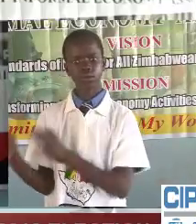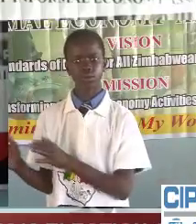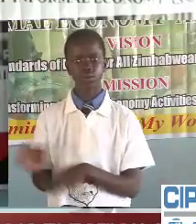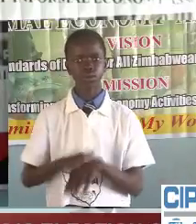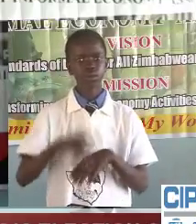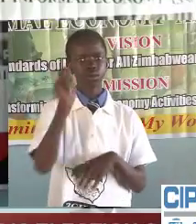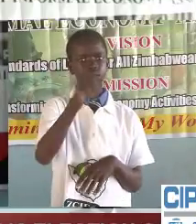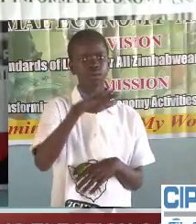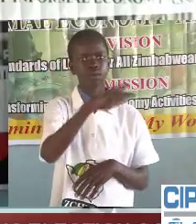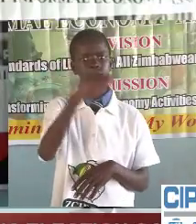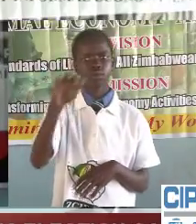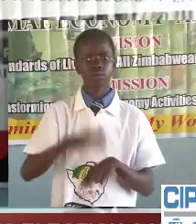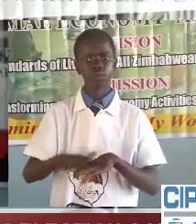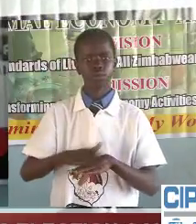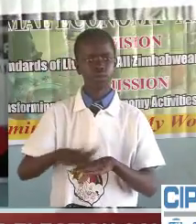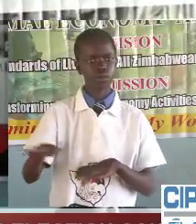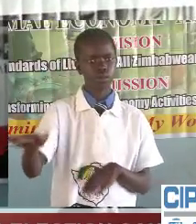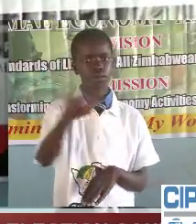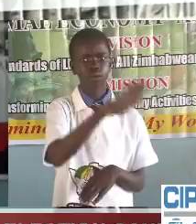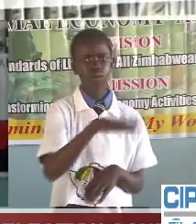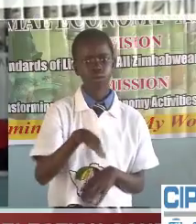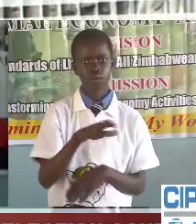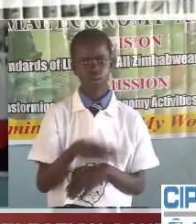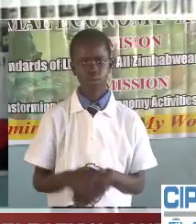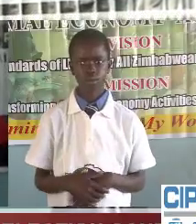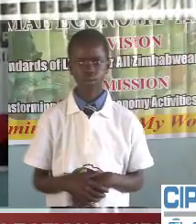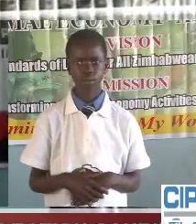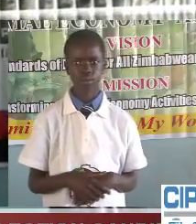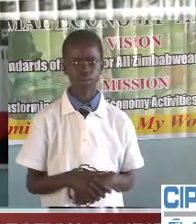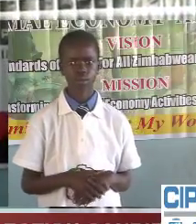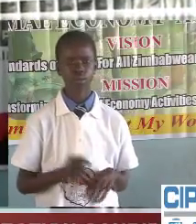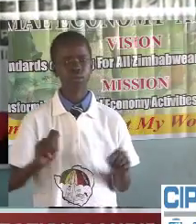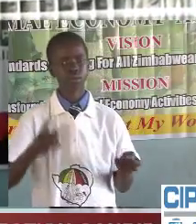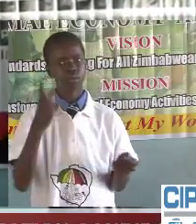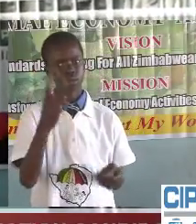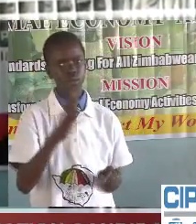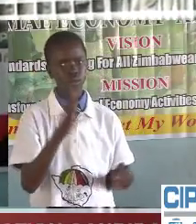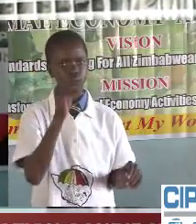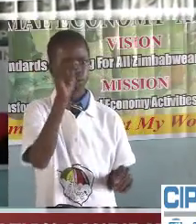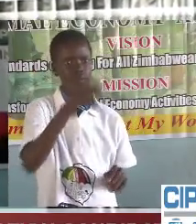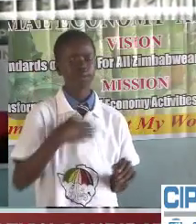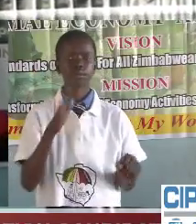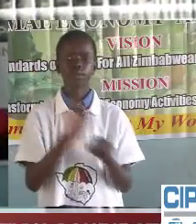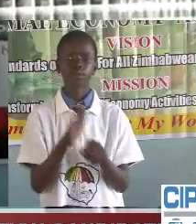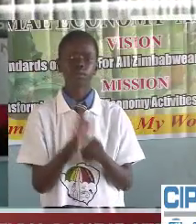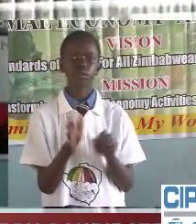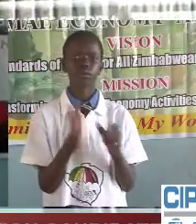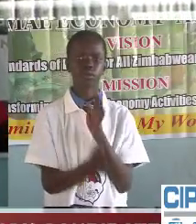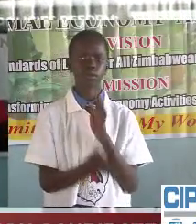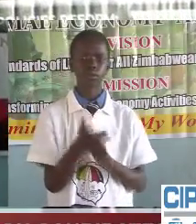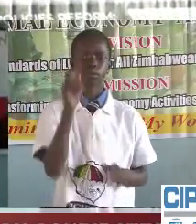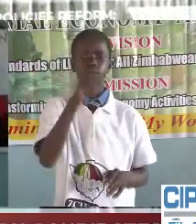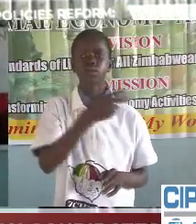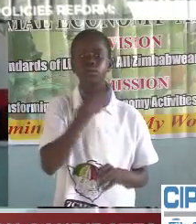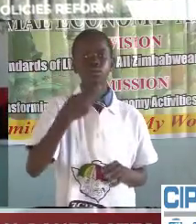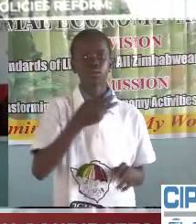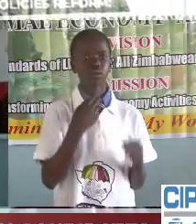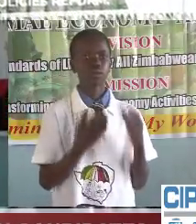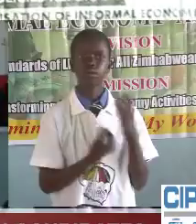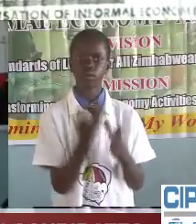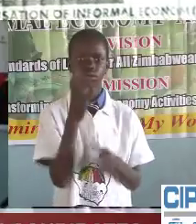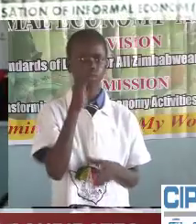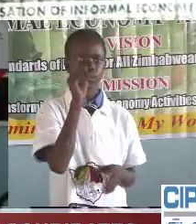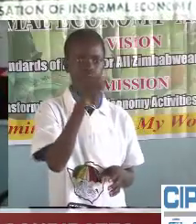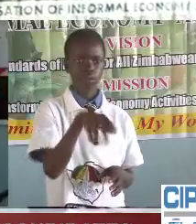people working with the informal economy. People who do not have a voice in other